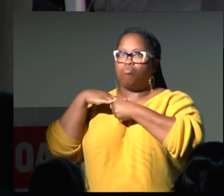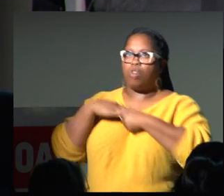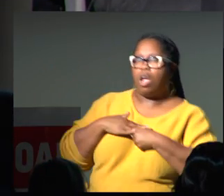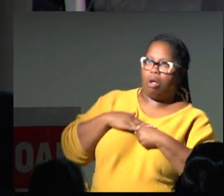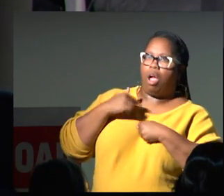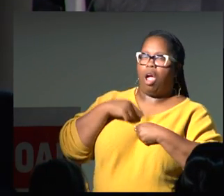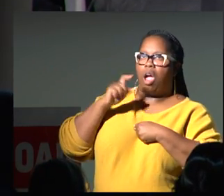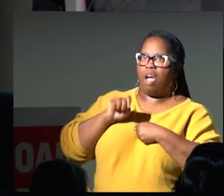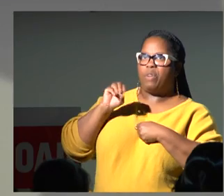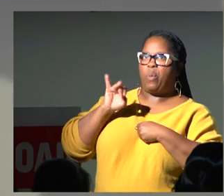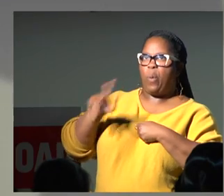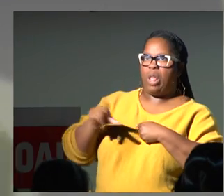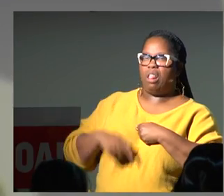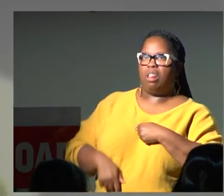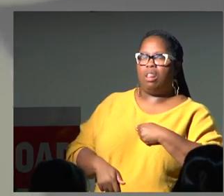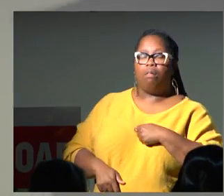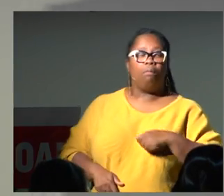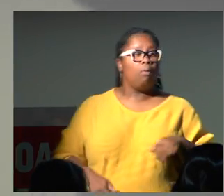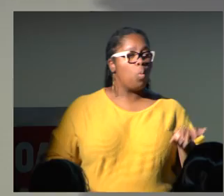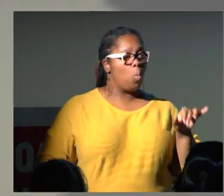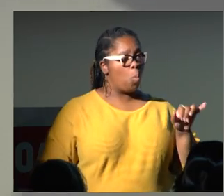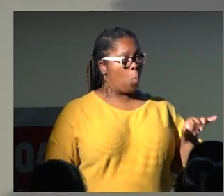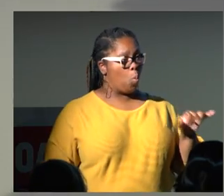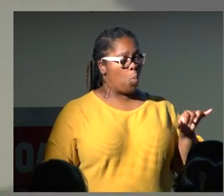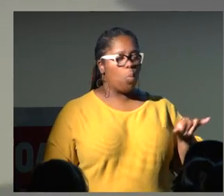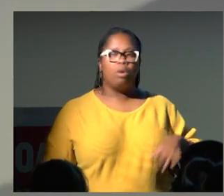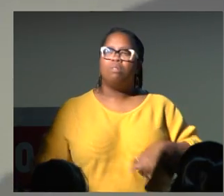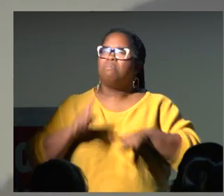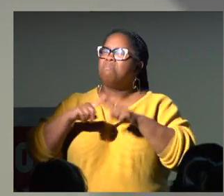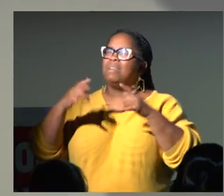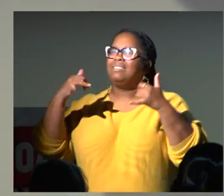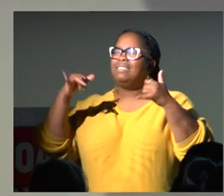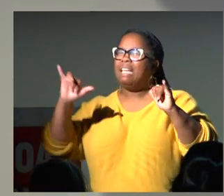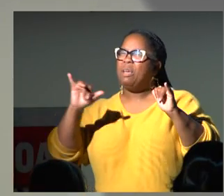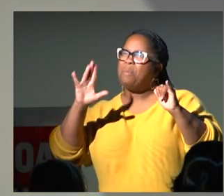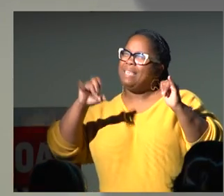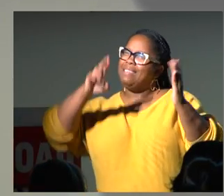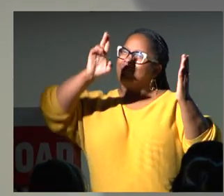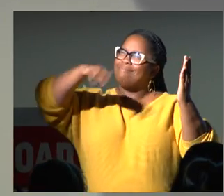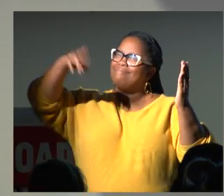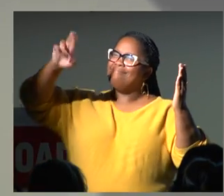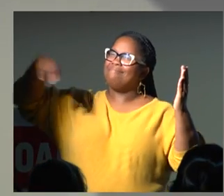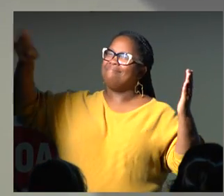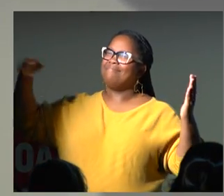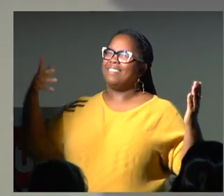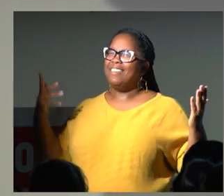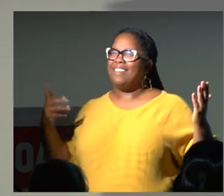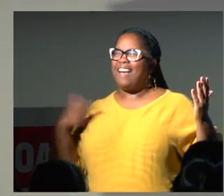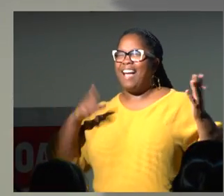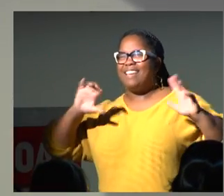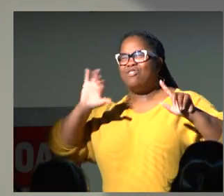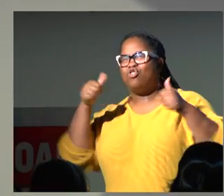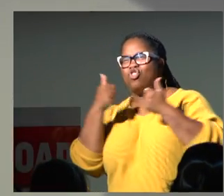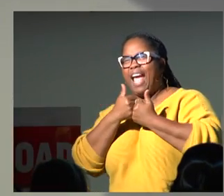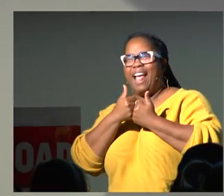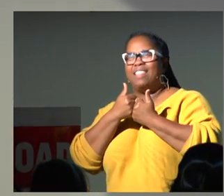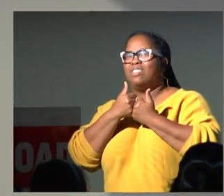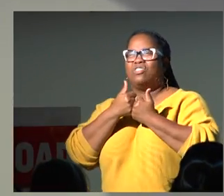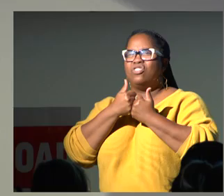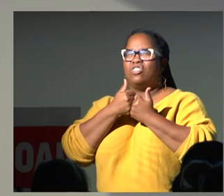oil paint, but it could still be a painting, right? Then I could challenge the